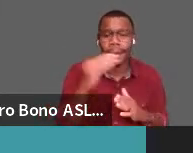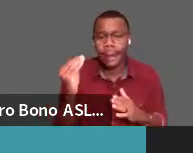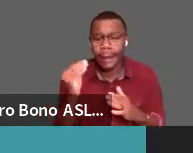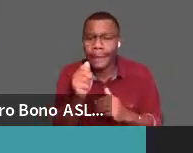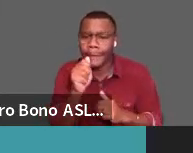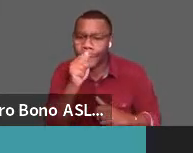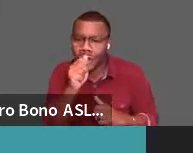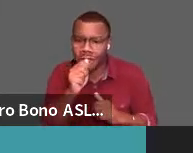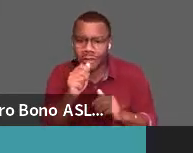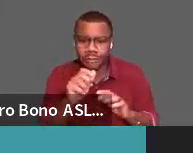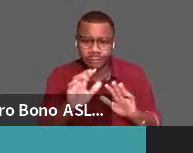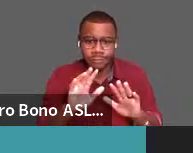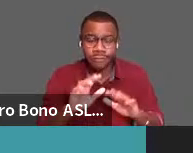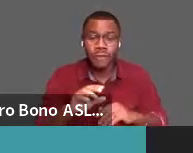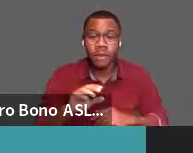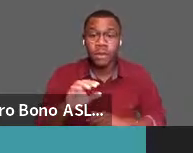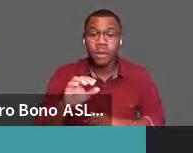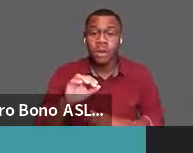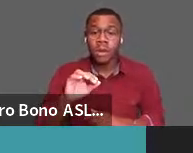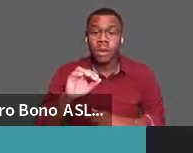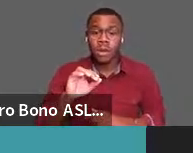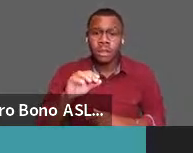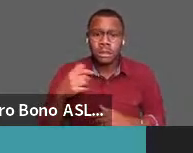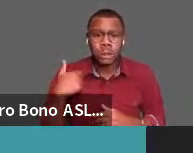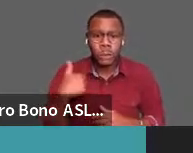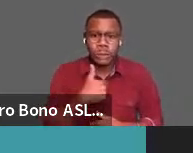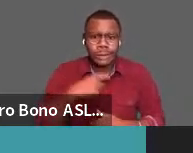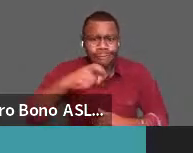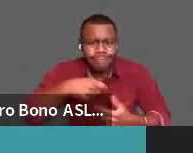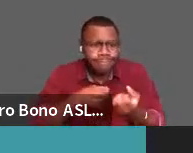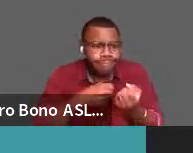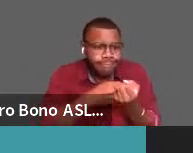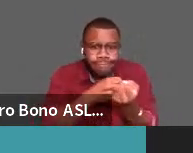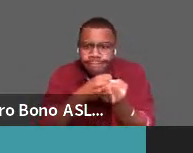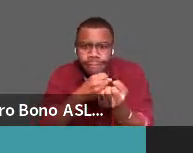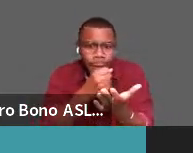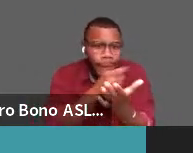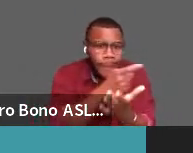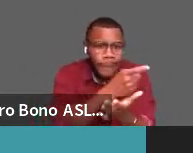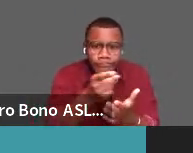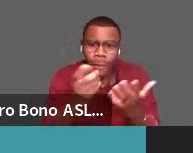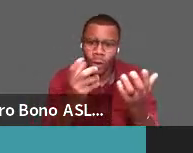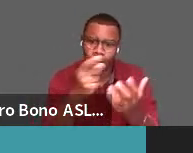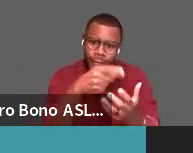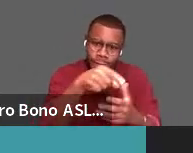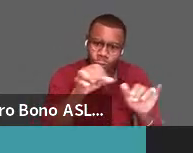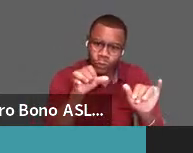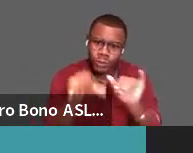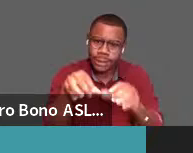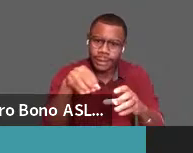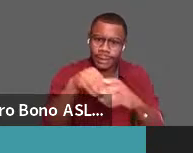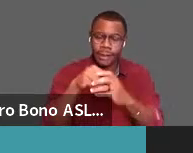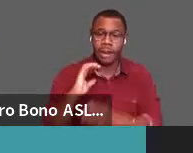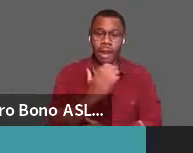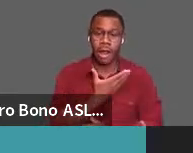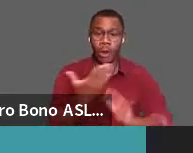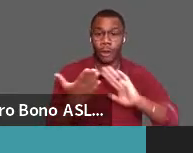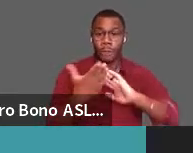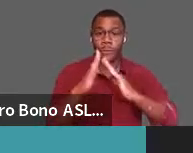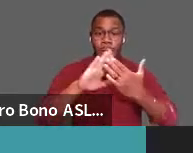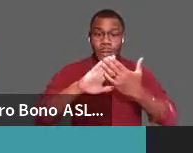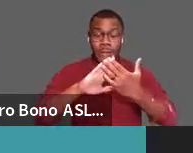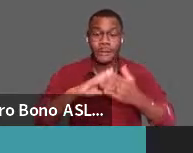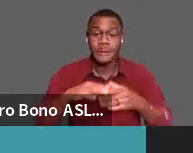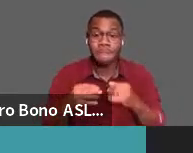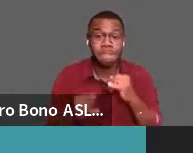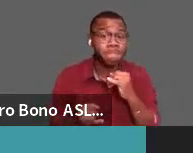our community to serve our communities and to stay in our communities. And then finally, I think we're going to be starting